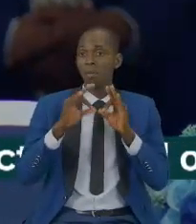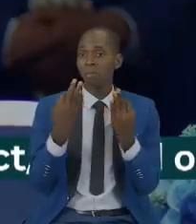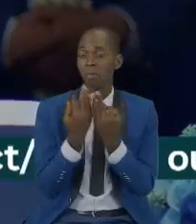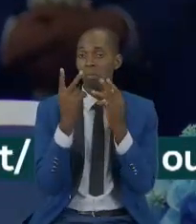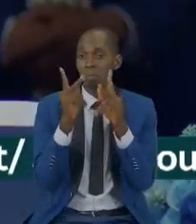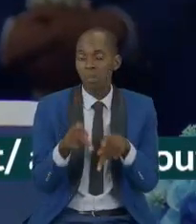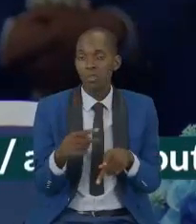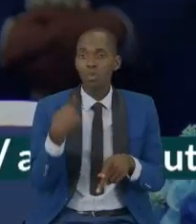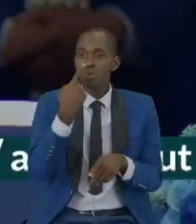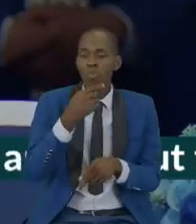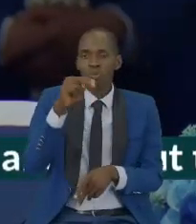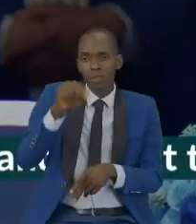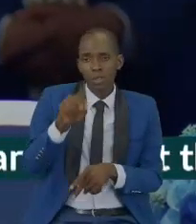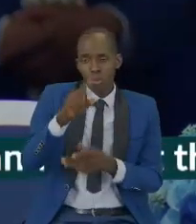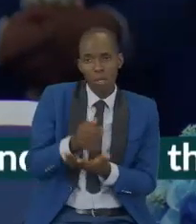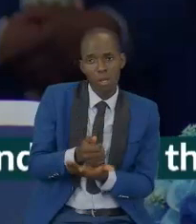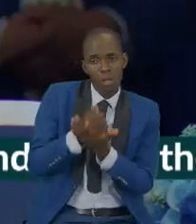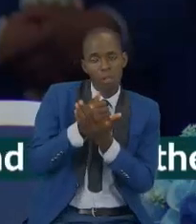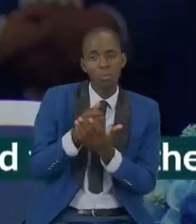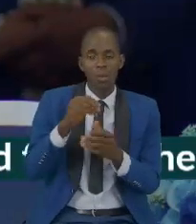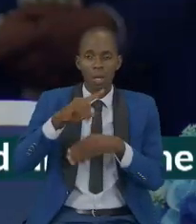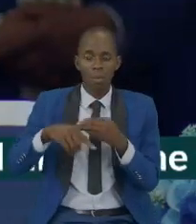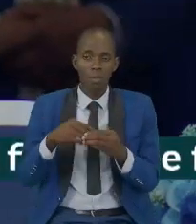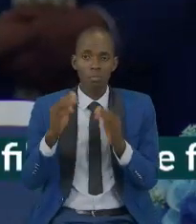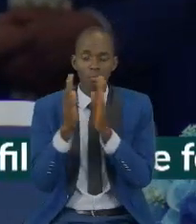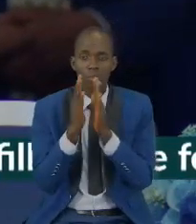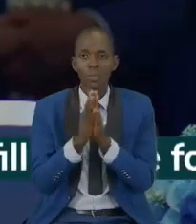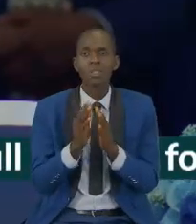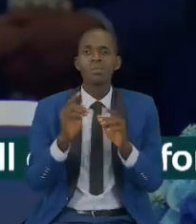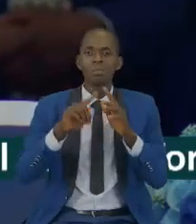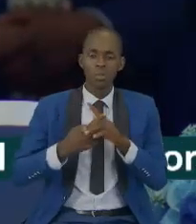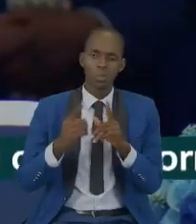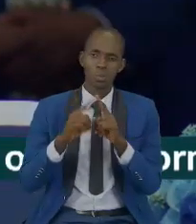those who are the far back. Please, let's be smart about it. Right?